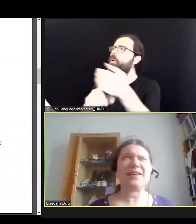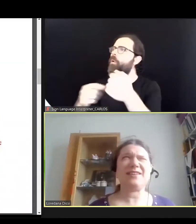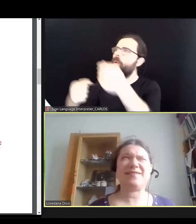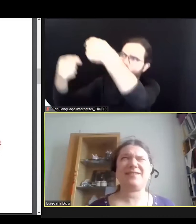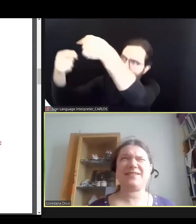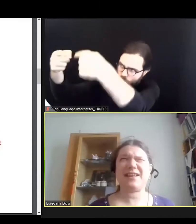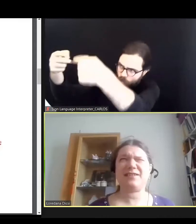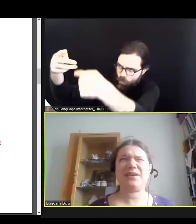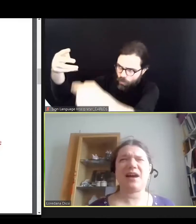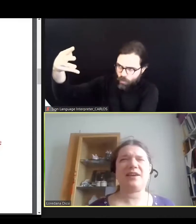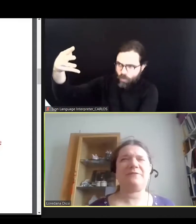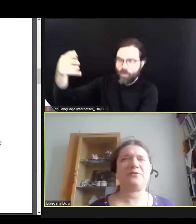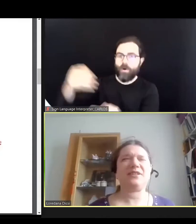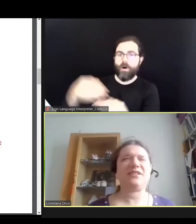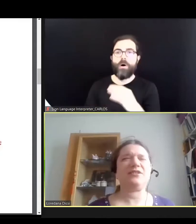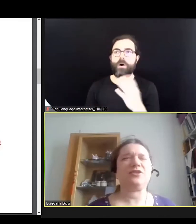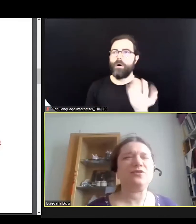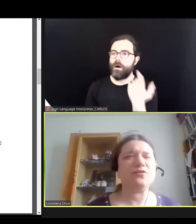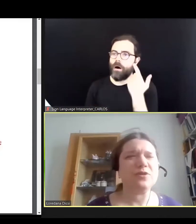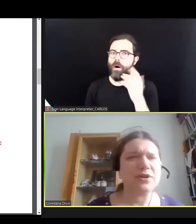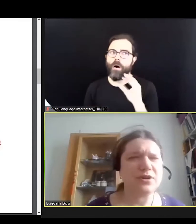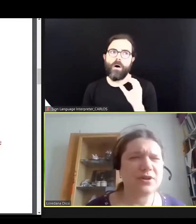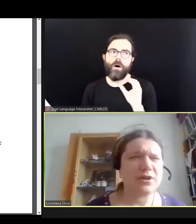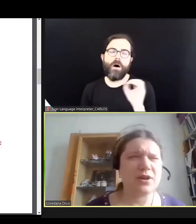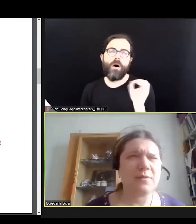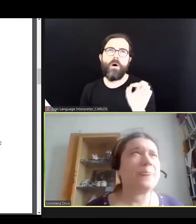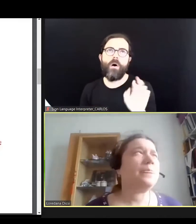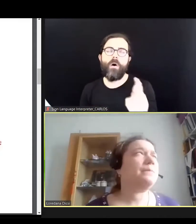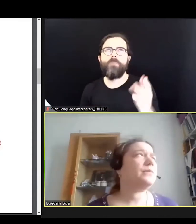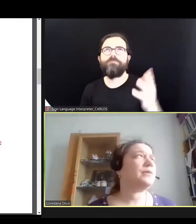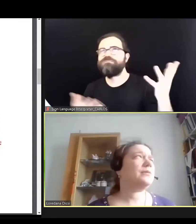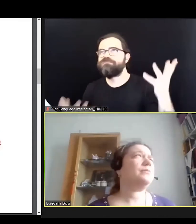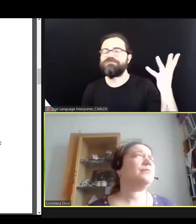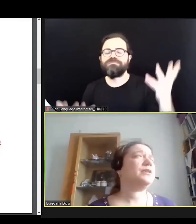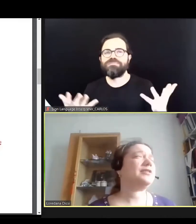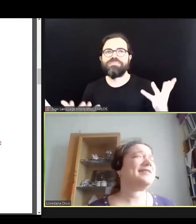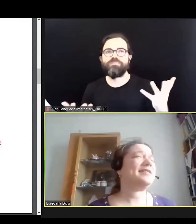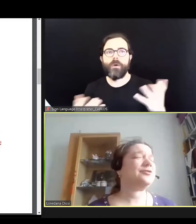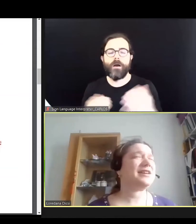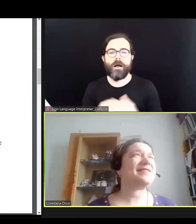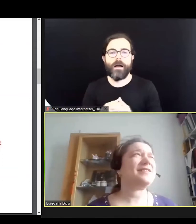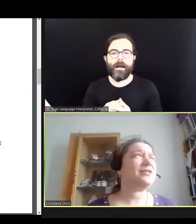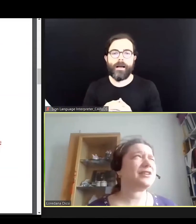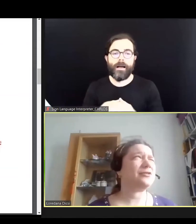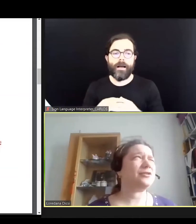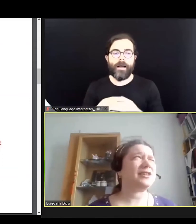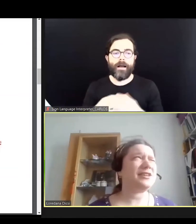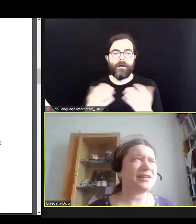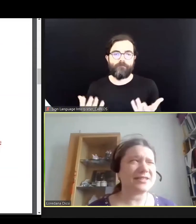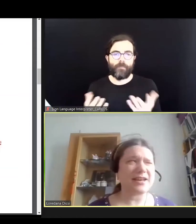materials even in my time. So there it was, they were more familiar with.